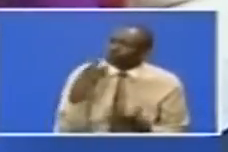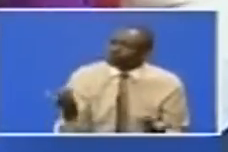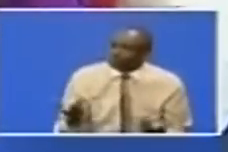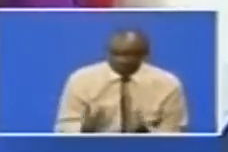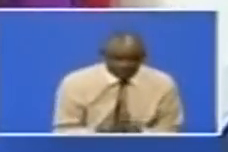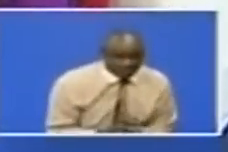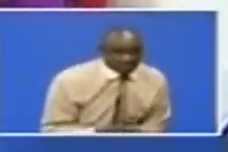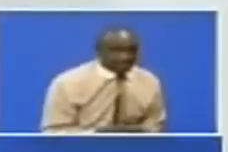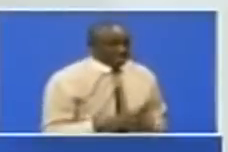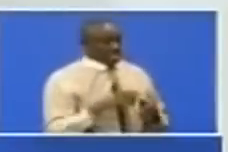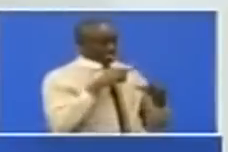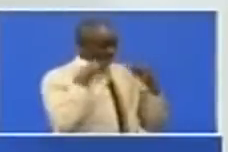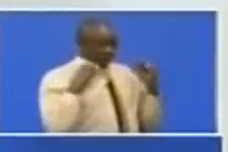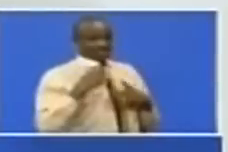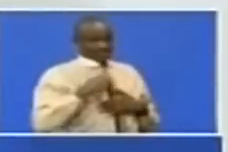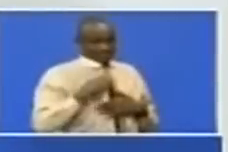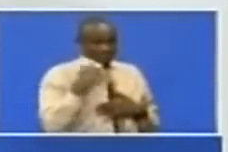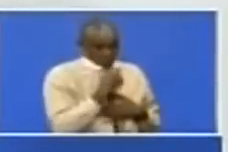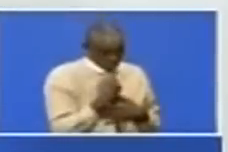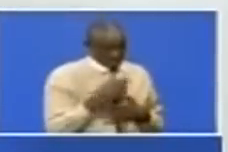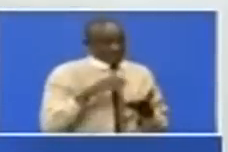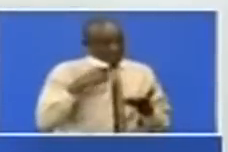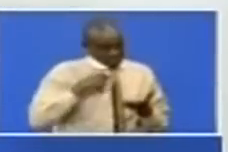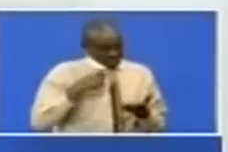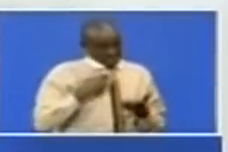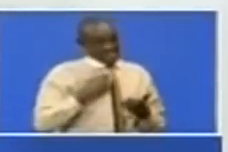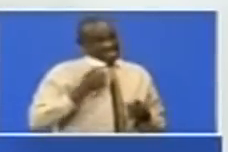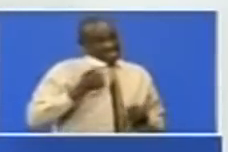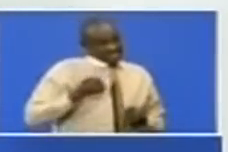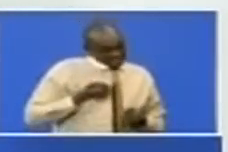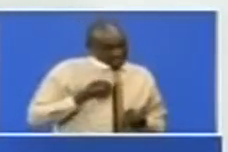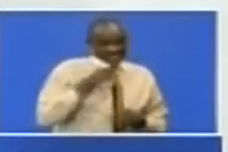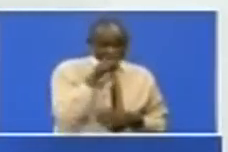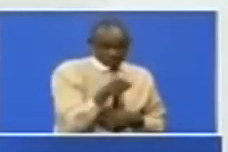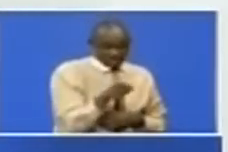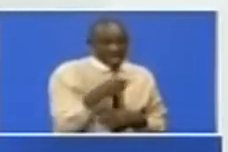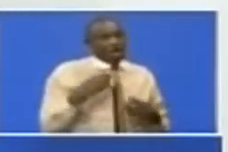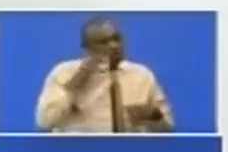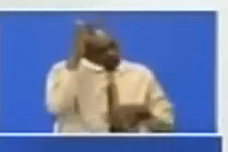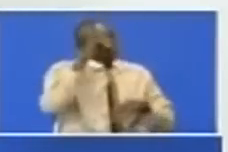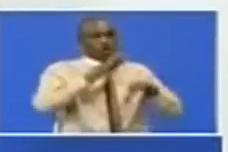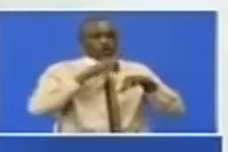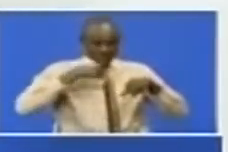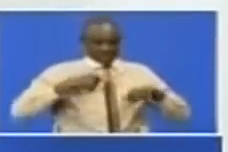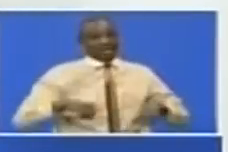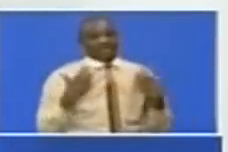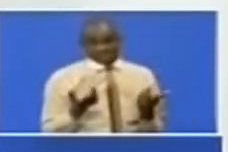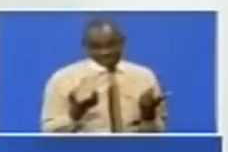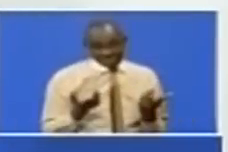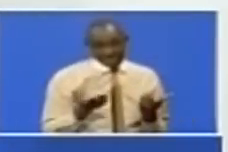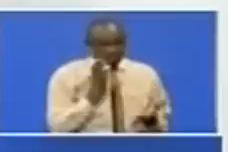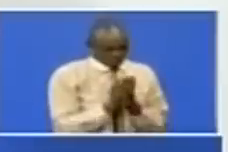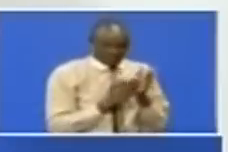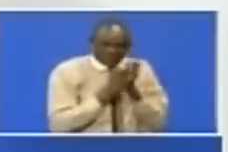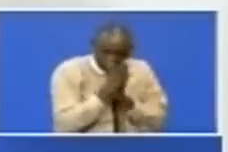Natasha? Reverend Lissy Natasha is basically a young lady mm-hmm. that is that has the calling of God on her life mm-hmm. and that